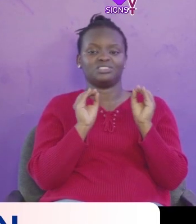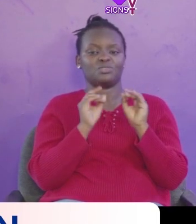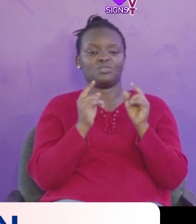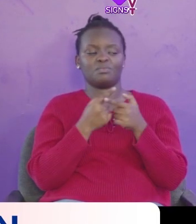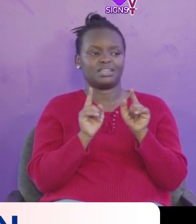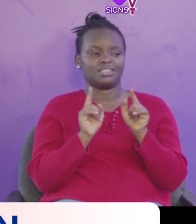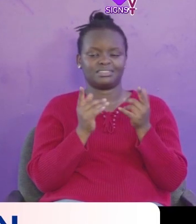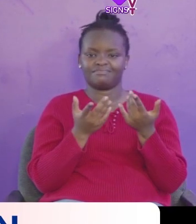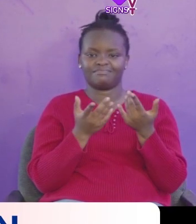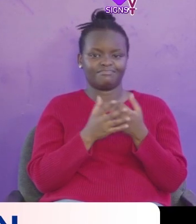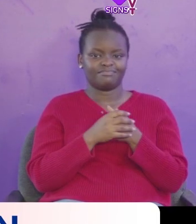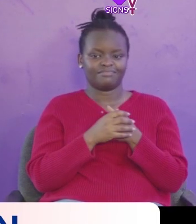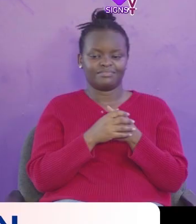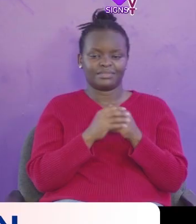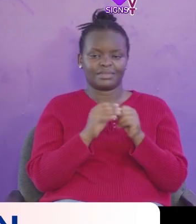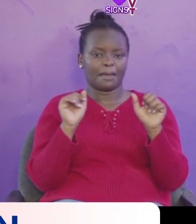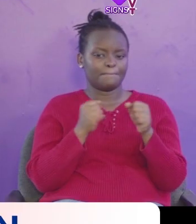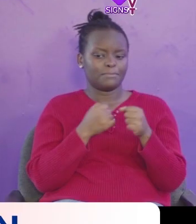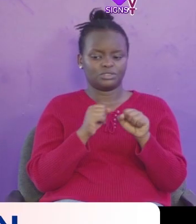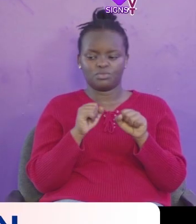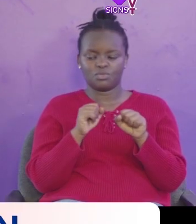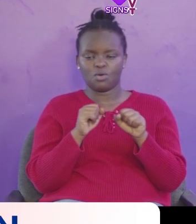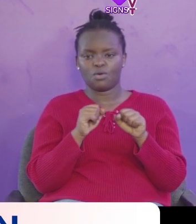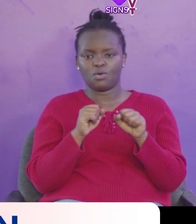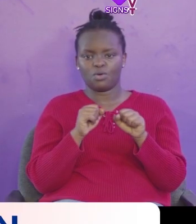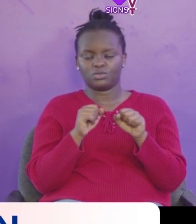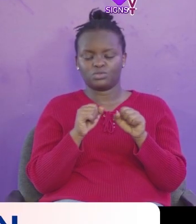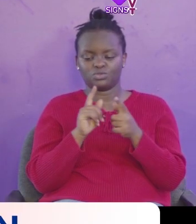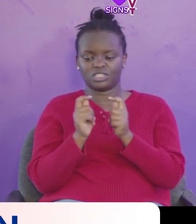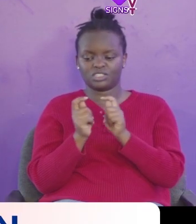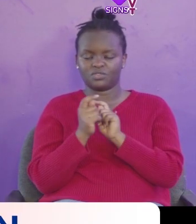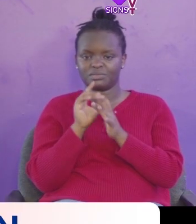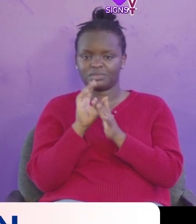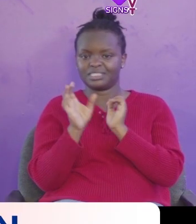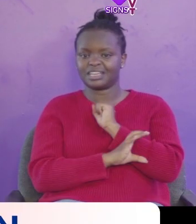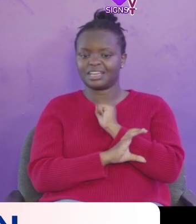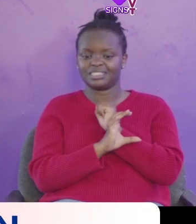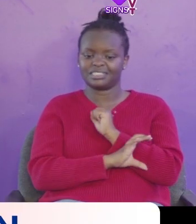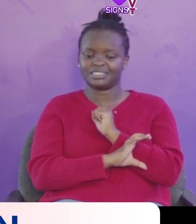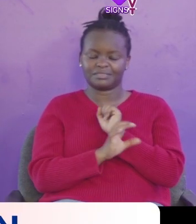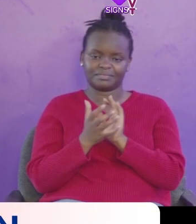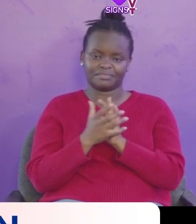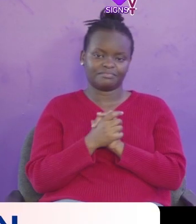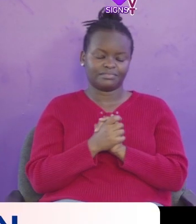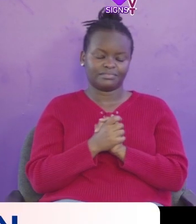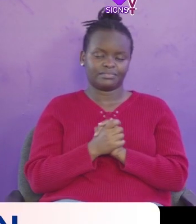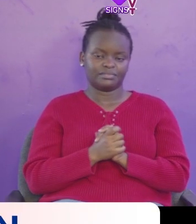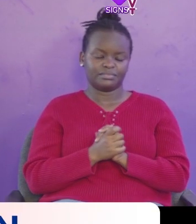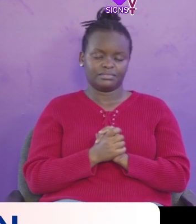impossible to transform this country. Number one, country that